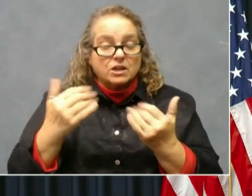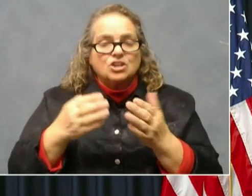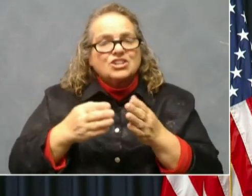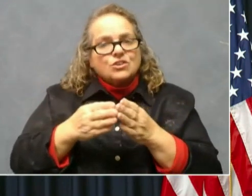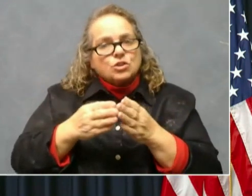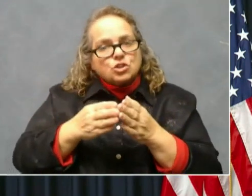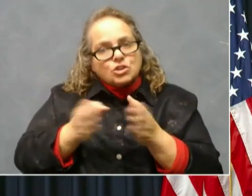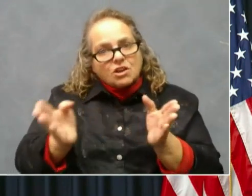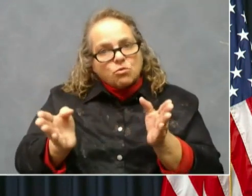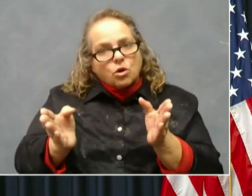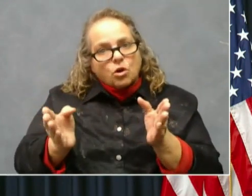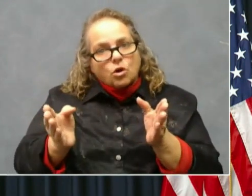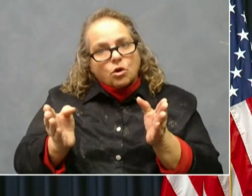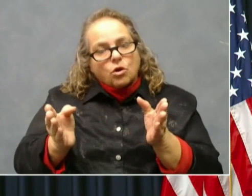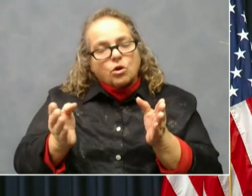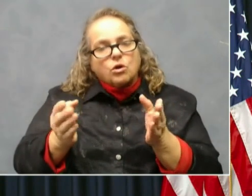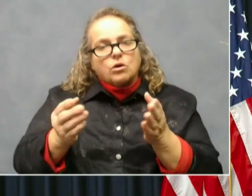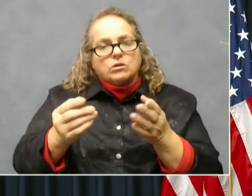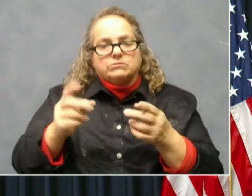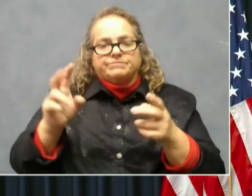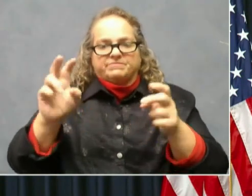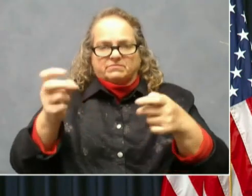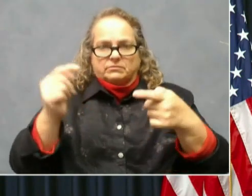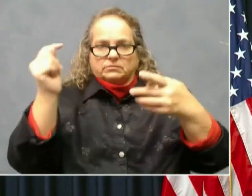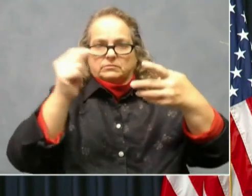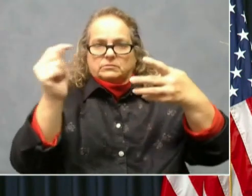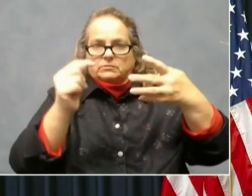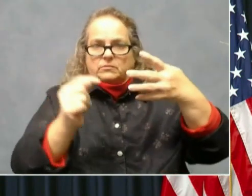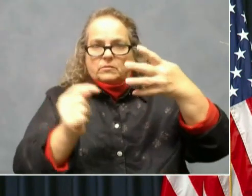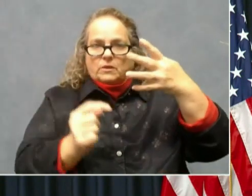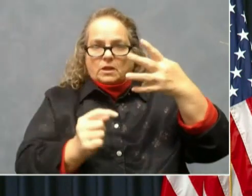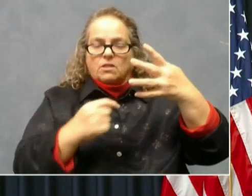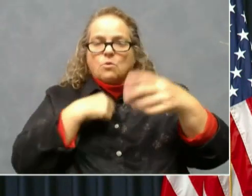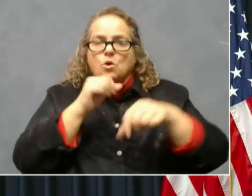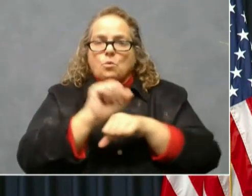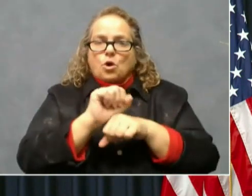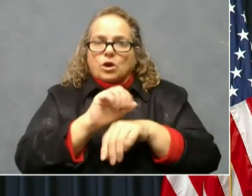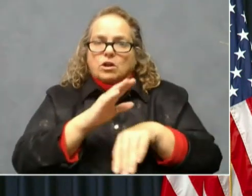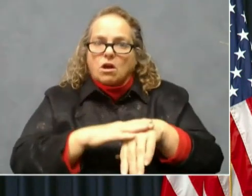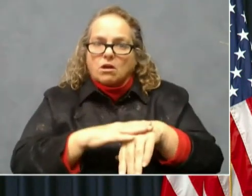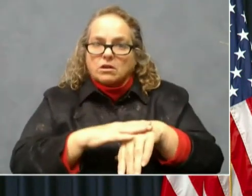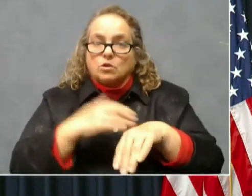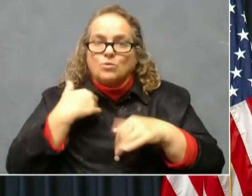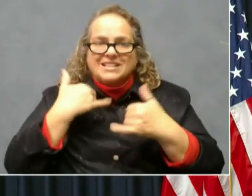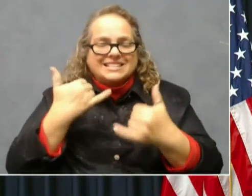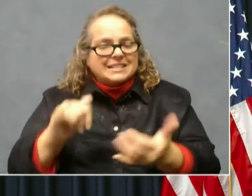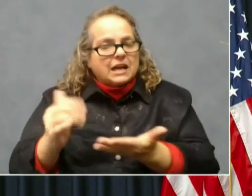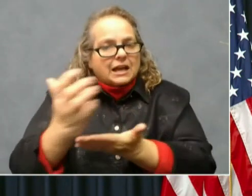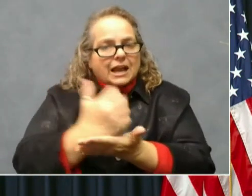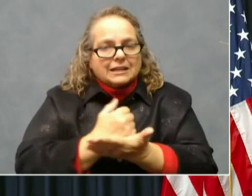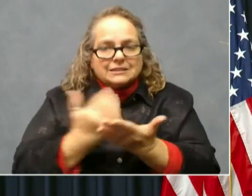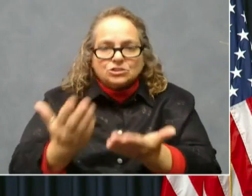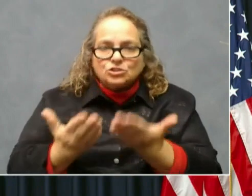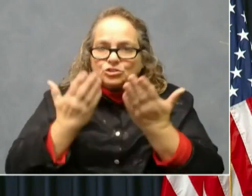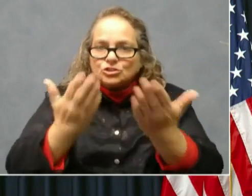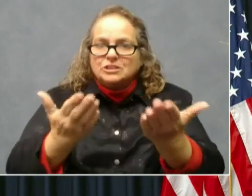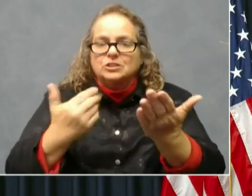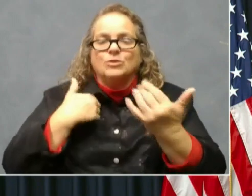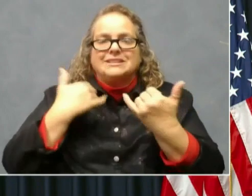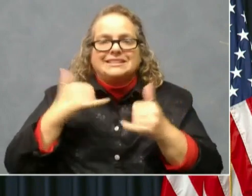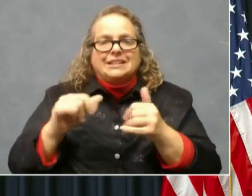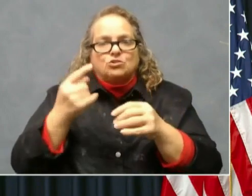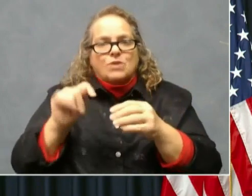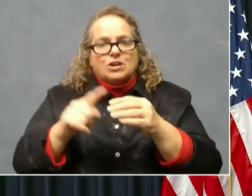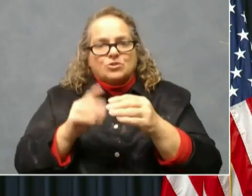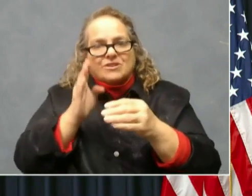working under. We are still collecting some suggestions. We are still finalizing the language, but we want to